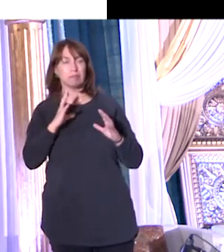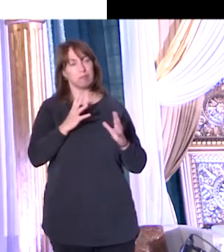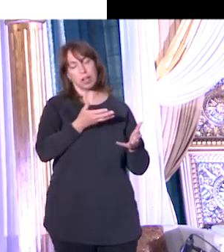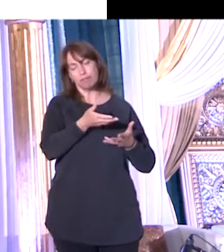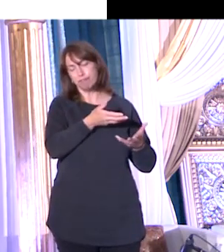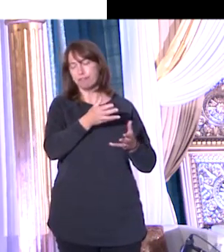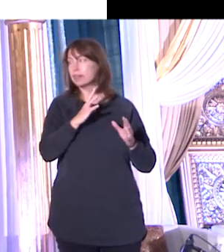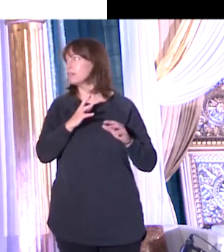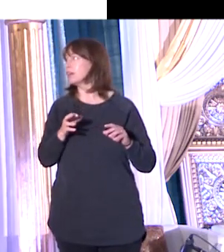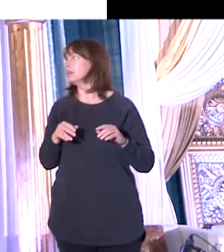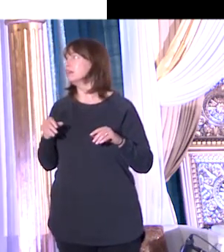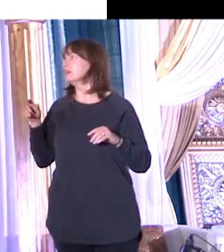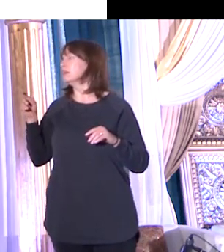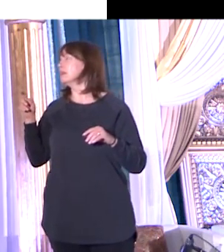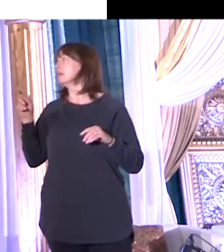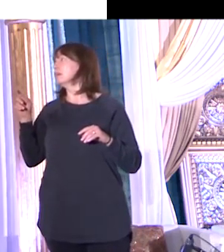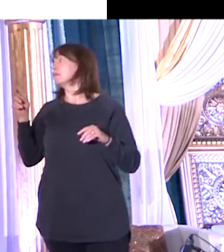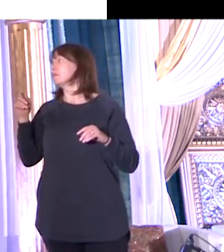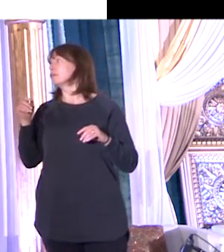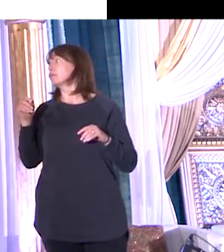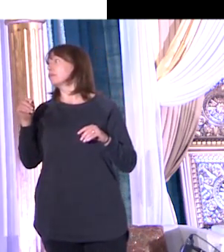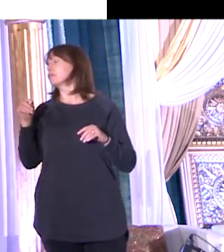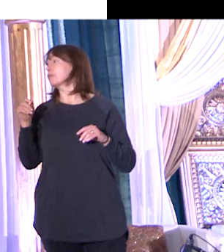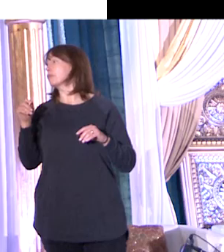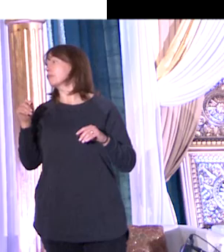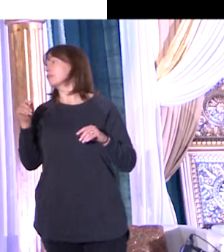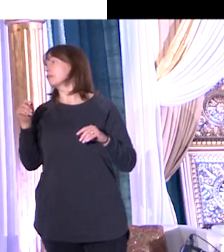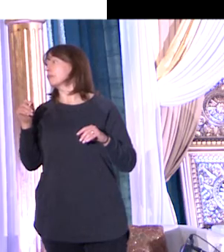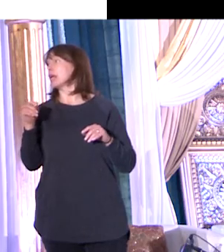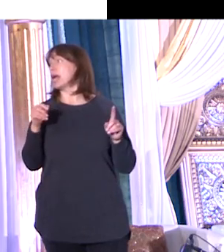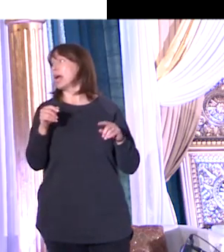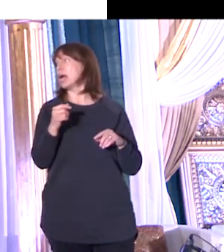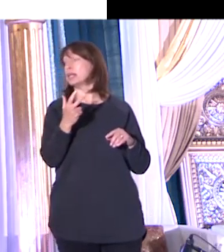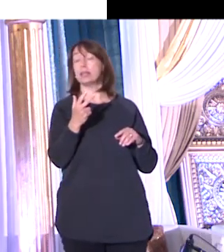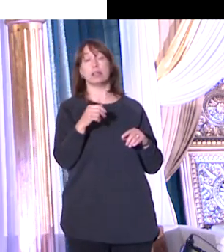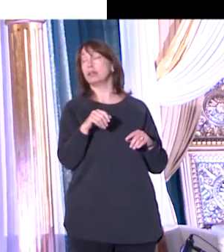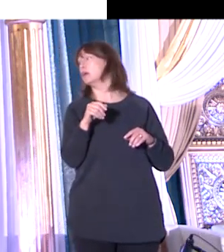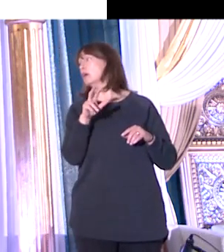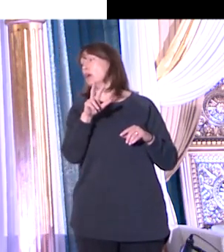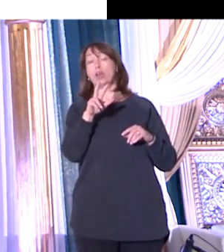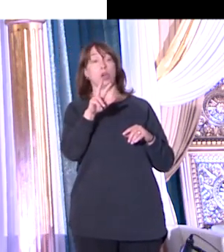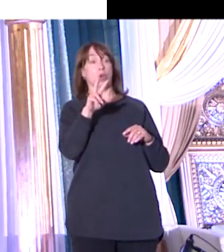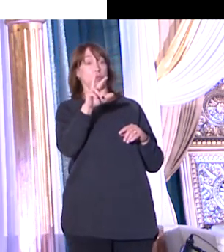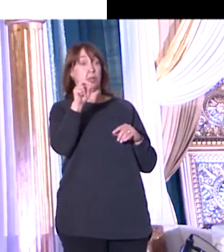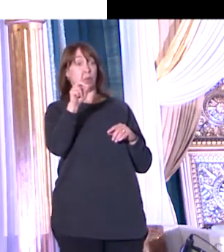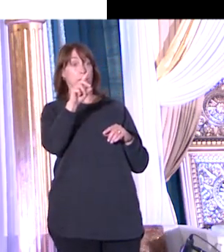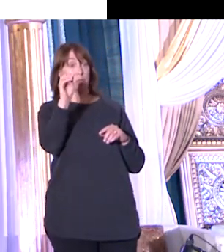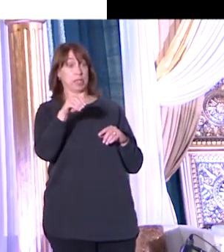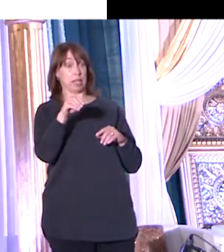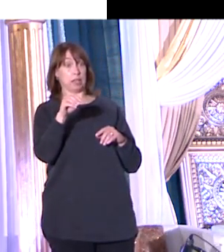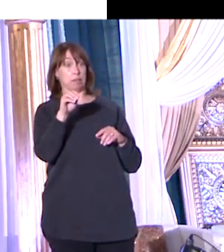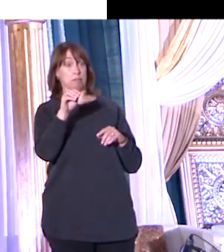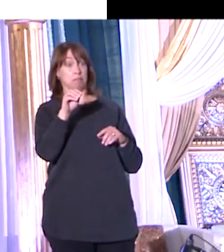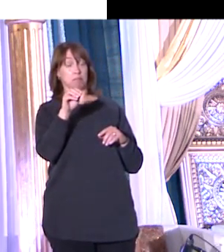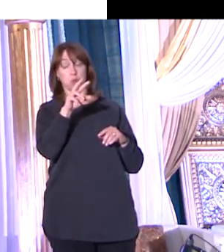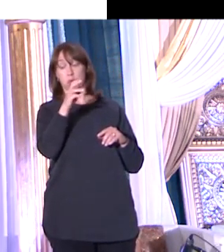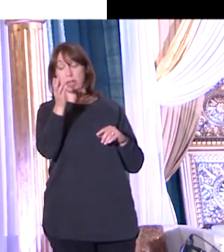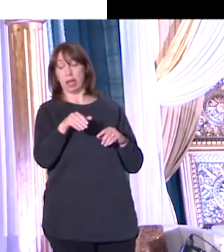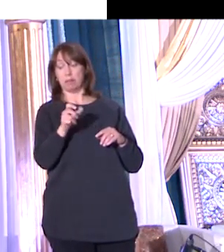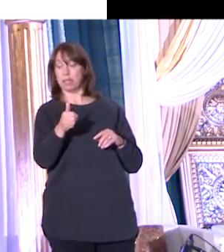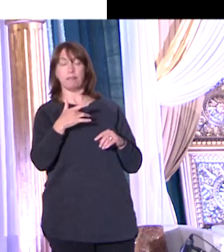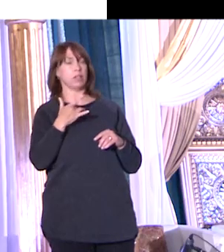more, 3 in 10 in this group did not identify any particular concerns, so some felt that everything was quite